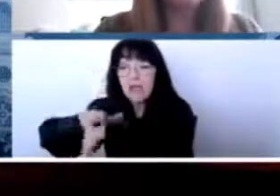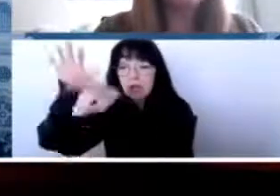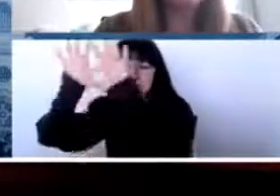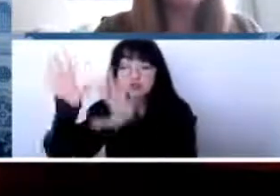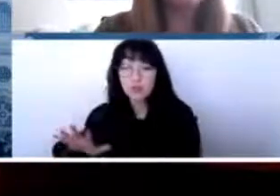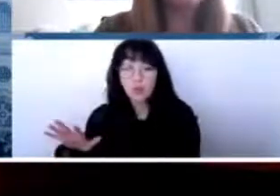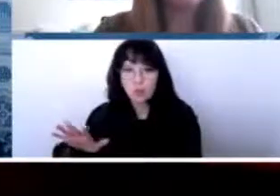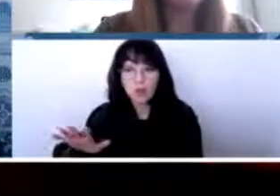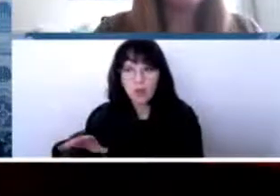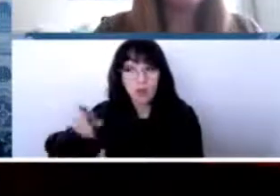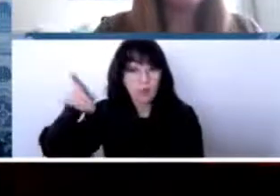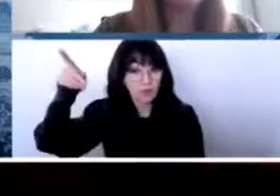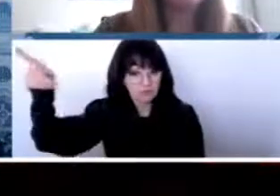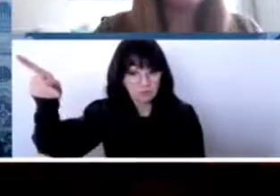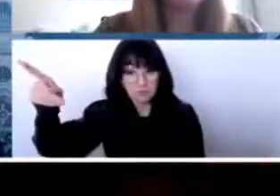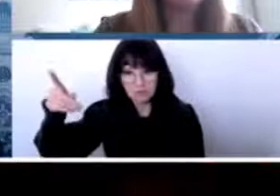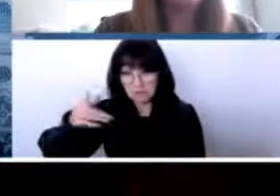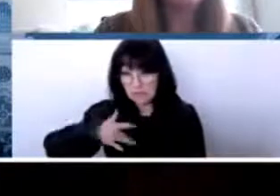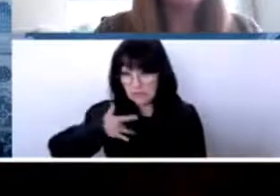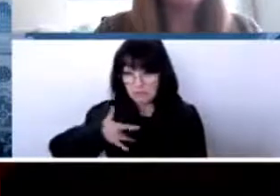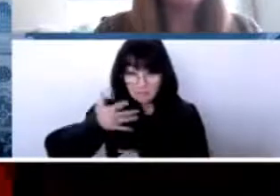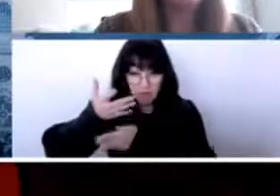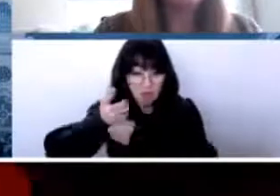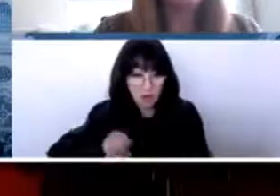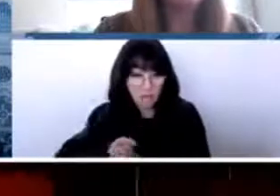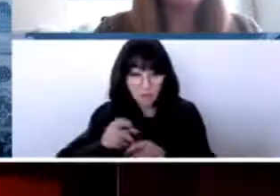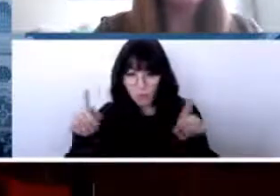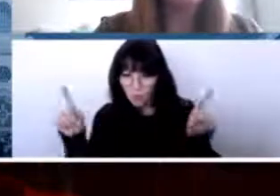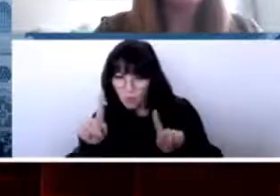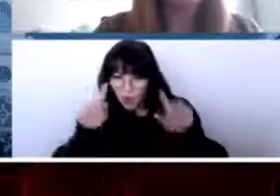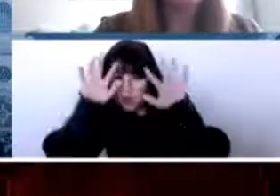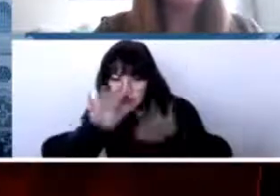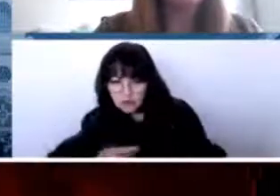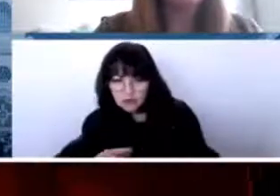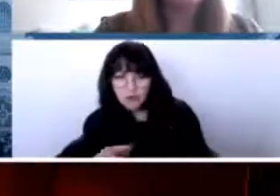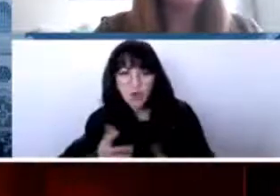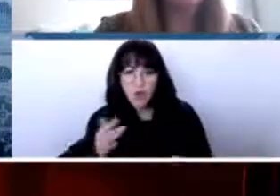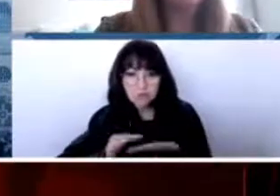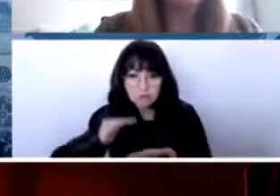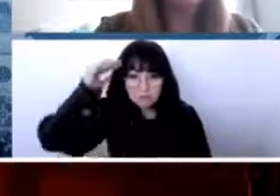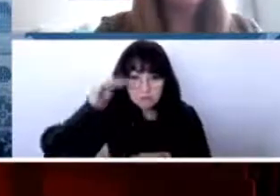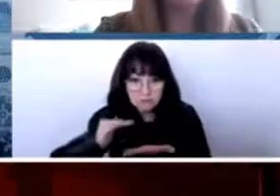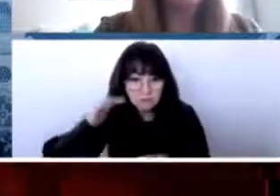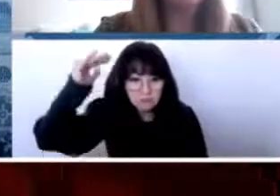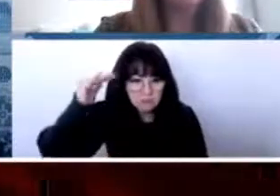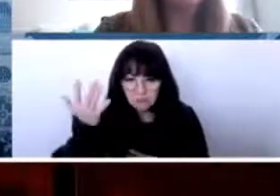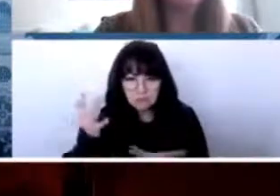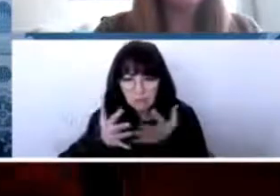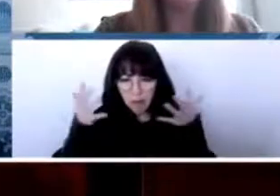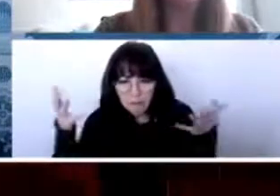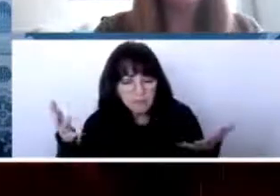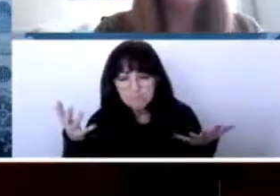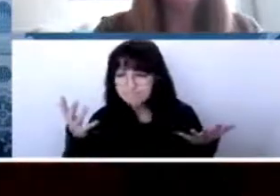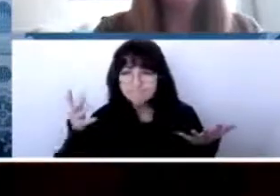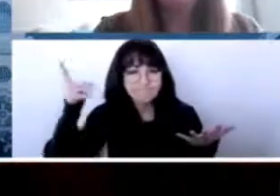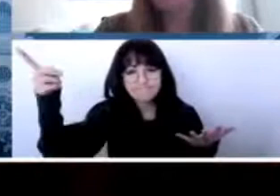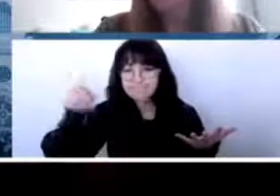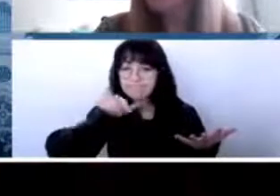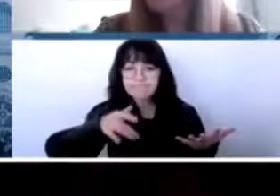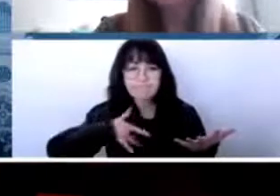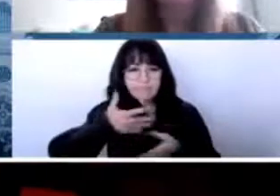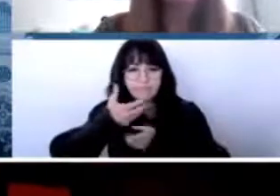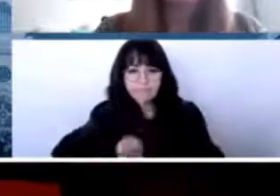high confidence in where the snow was going to be, how much snow could be the potential, and if there either be any snow. So with that, like the governor